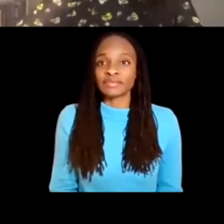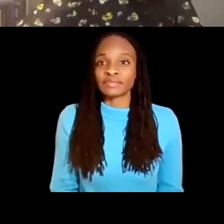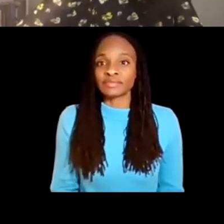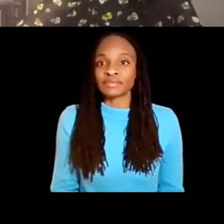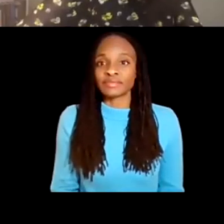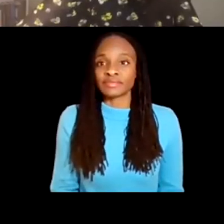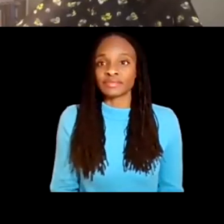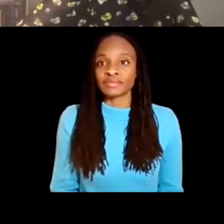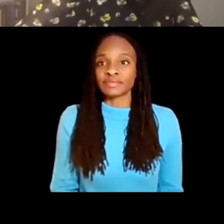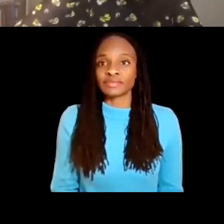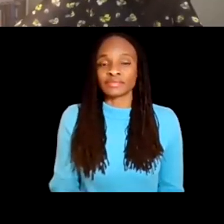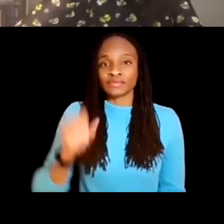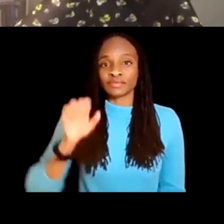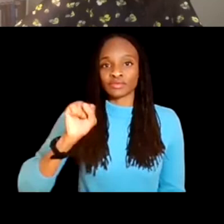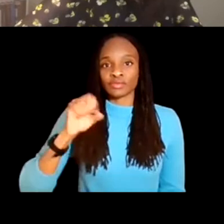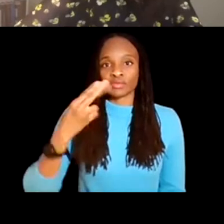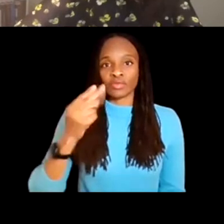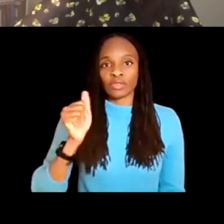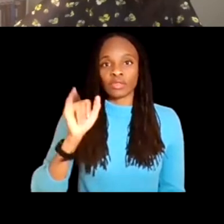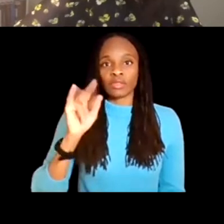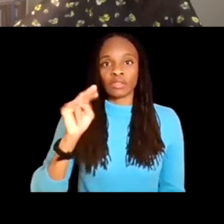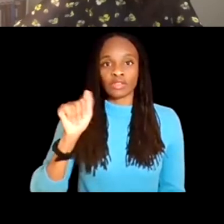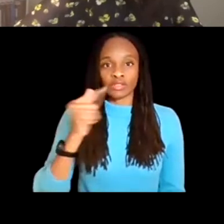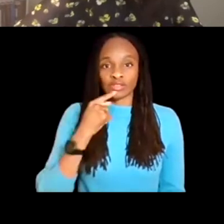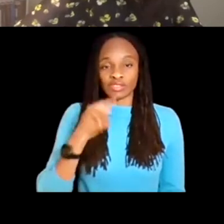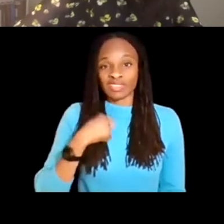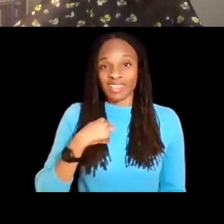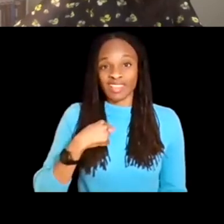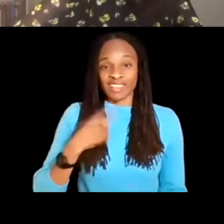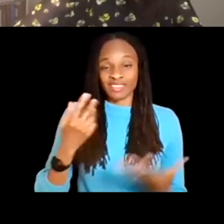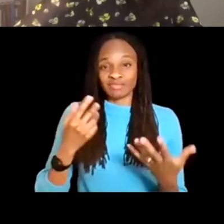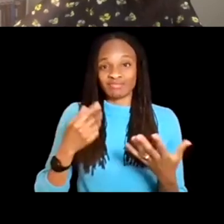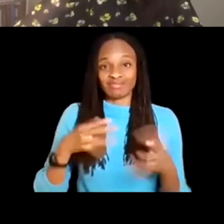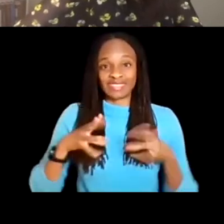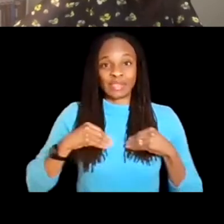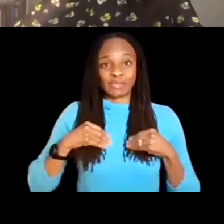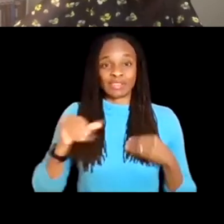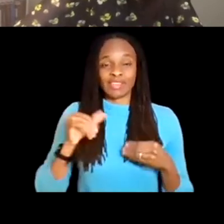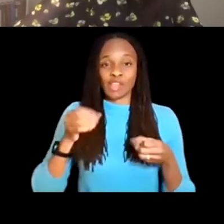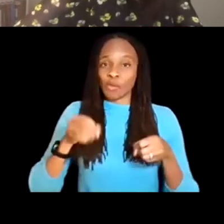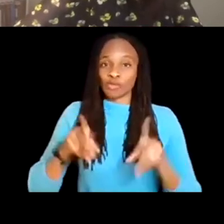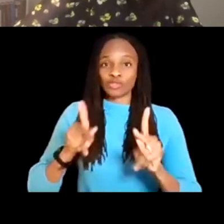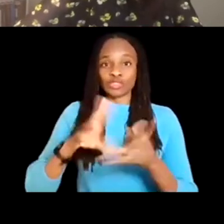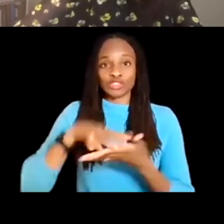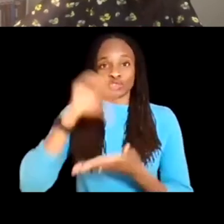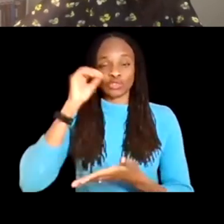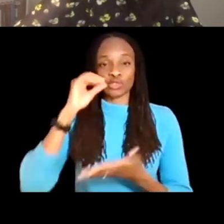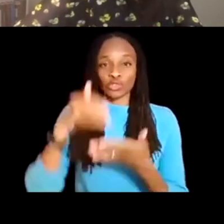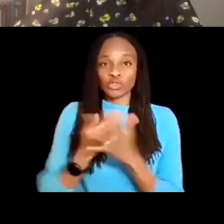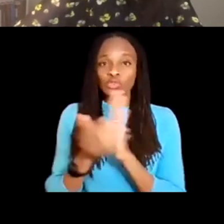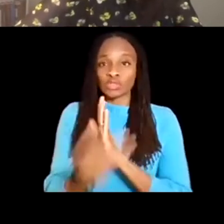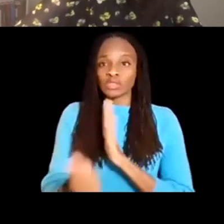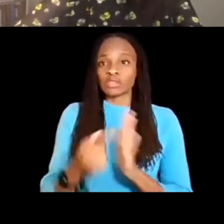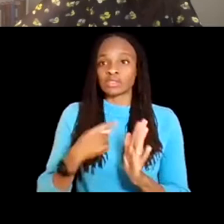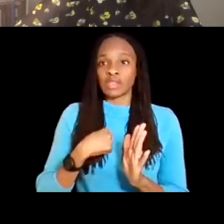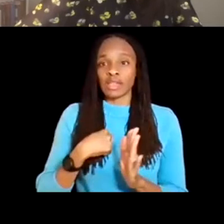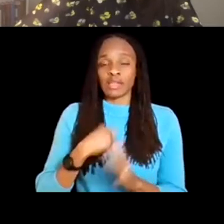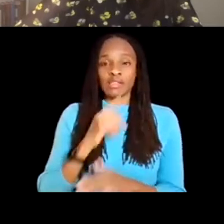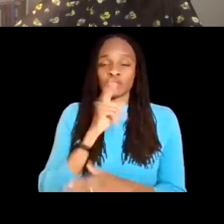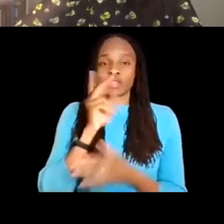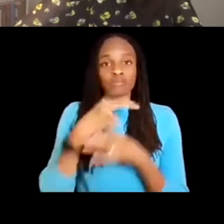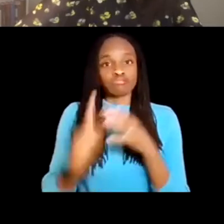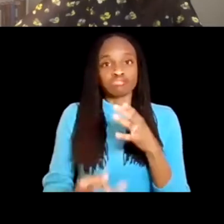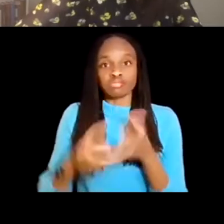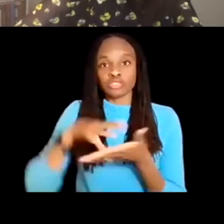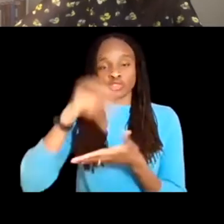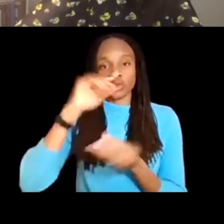I mean, I took it as an opportunity to learn new skills, right? I kind of immersed myself in learning color. I've been doing a